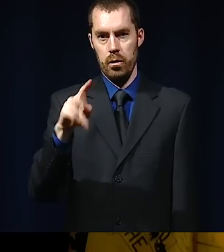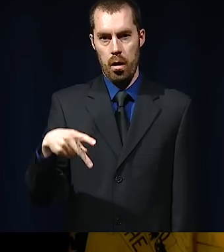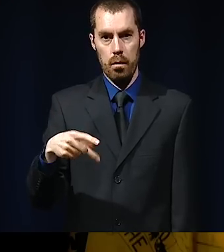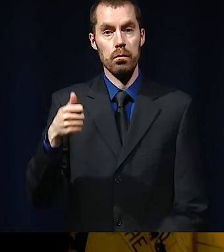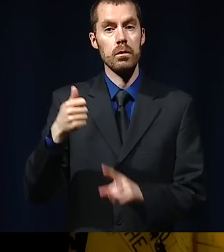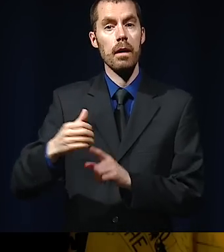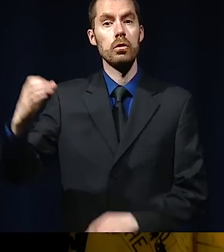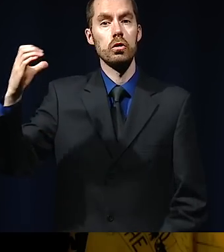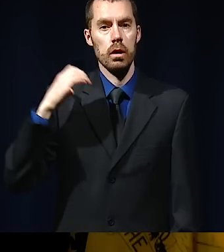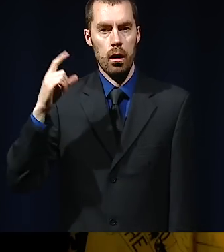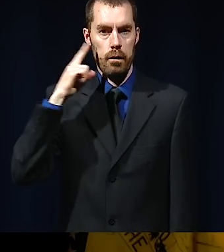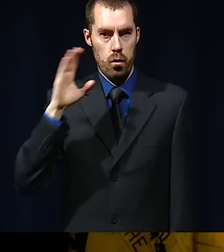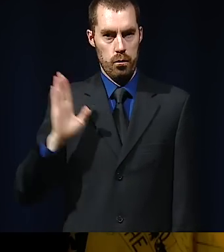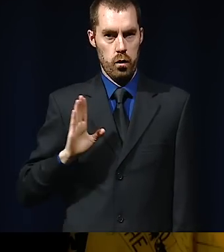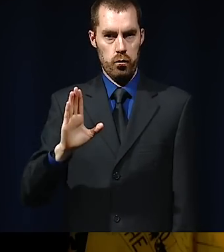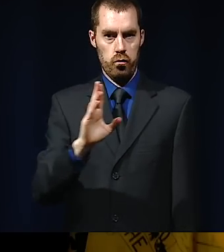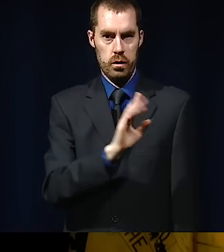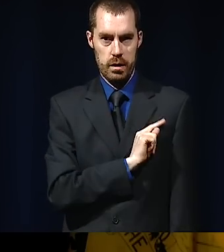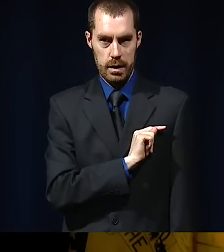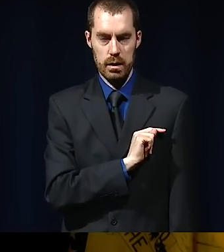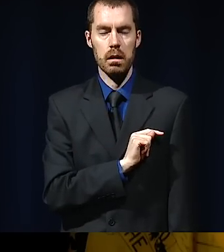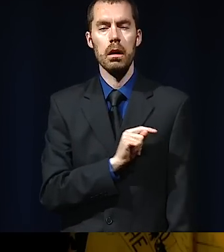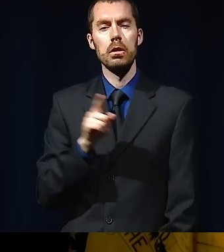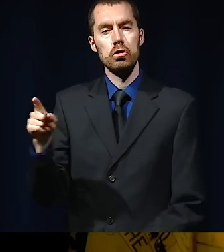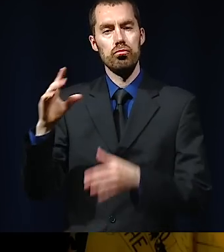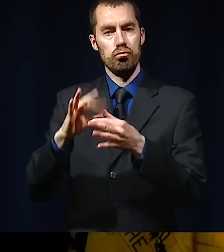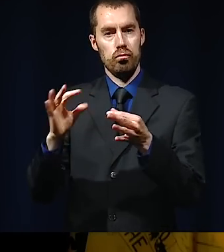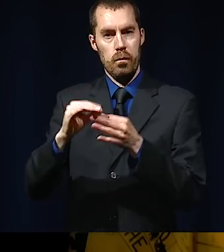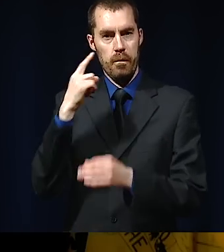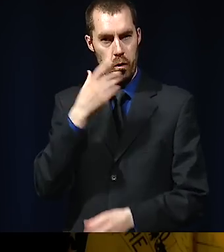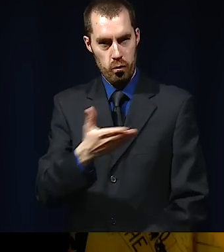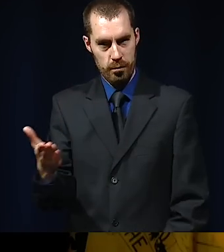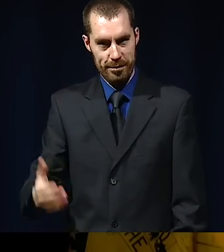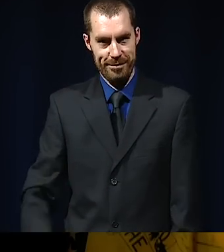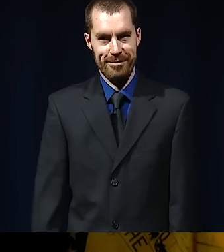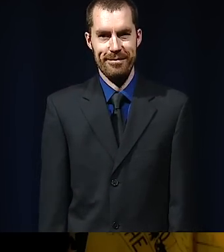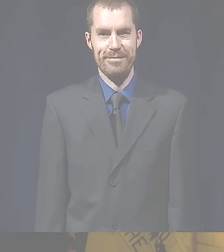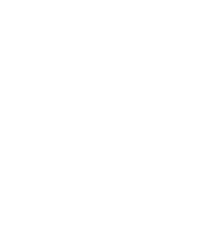University Board of Trustees, who will share a few words.